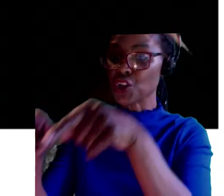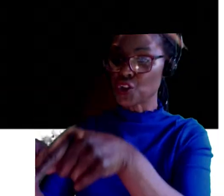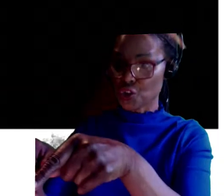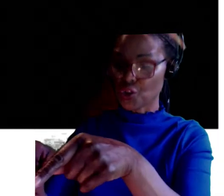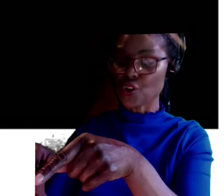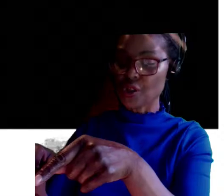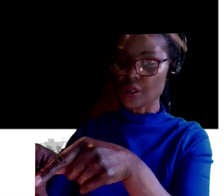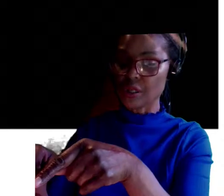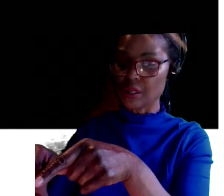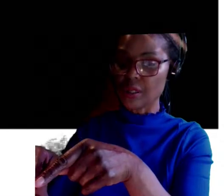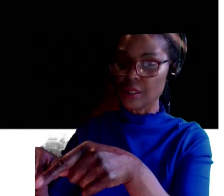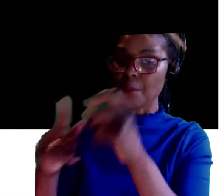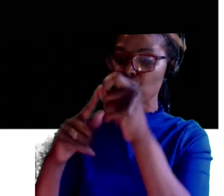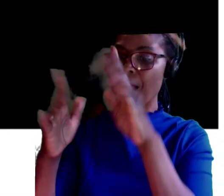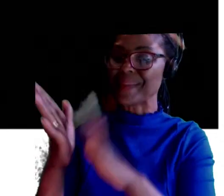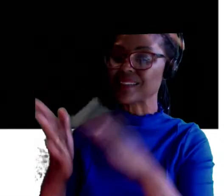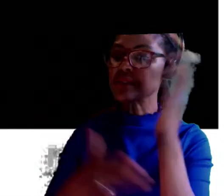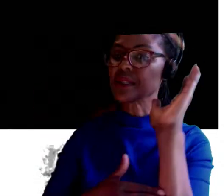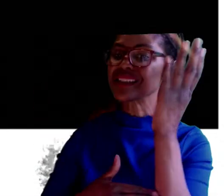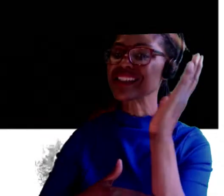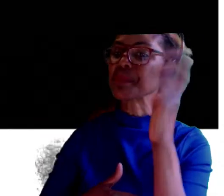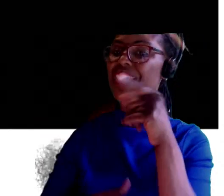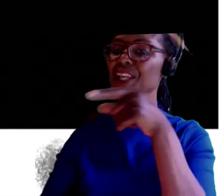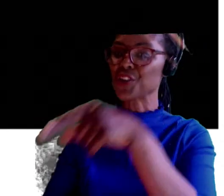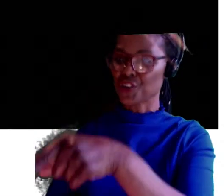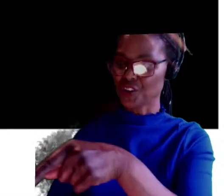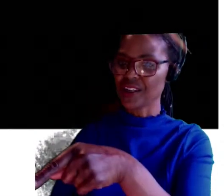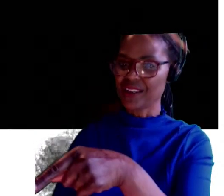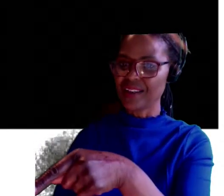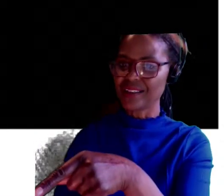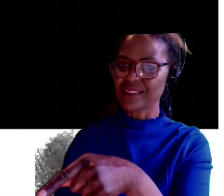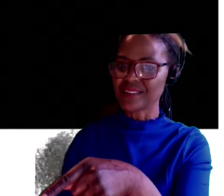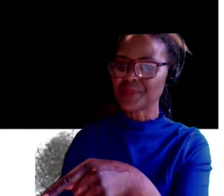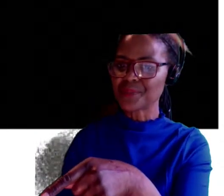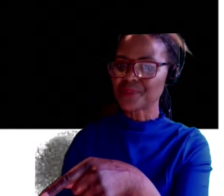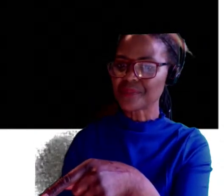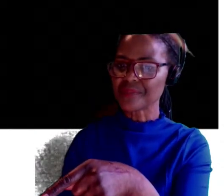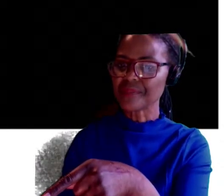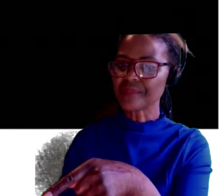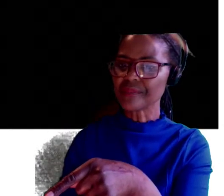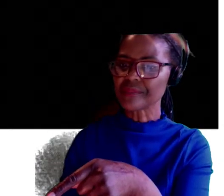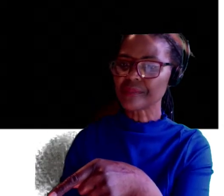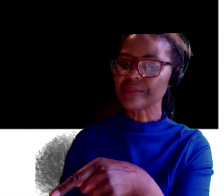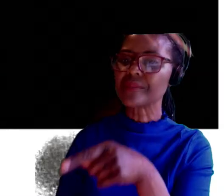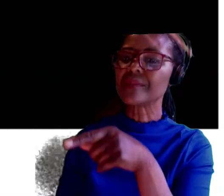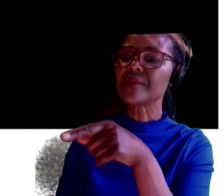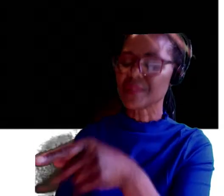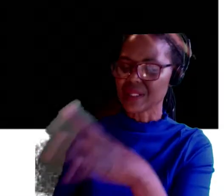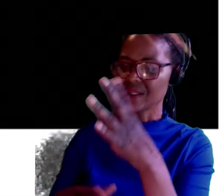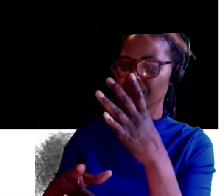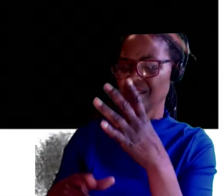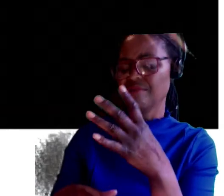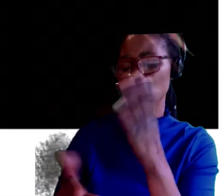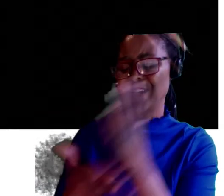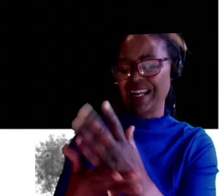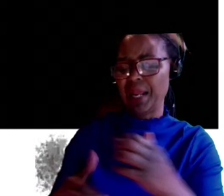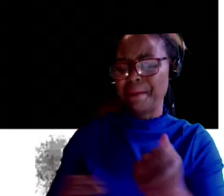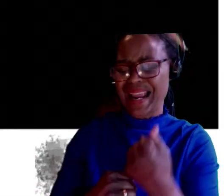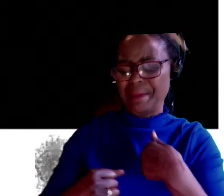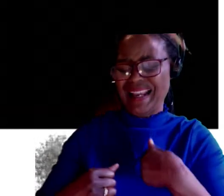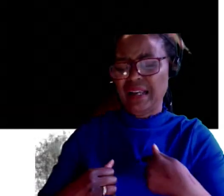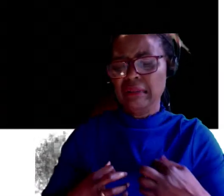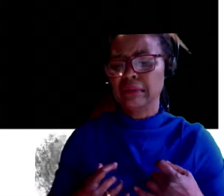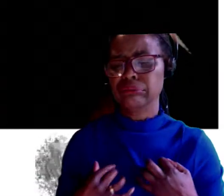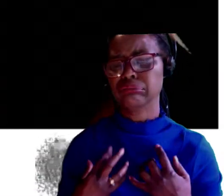that good ringtone, is leading up to a revelation that I designed to make my own blood run cold, something that